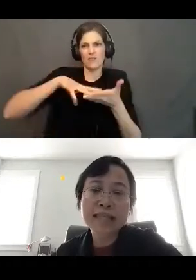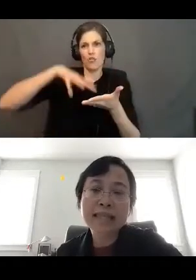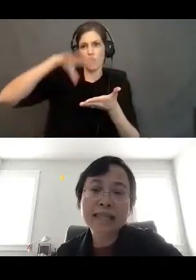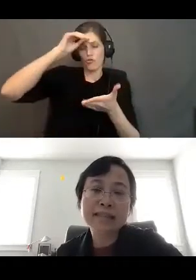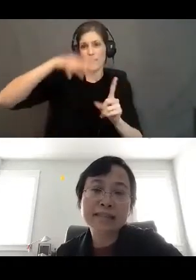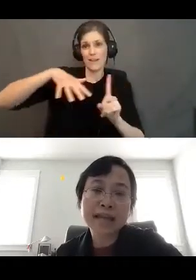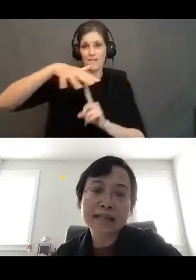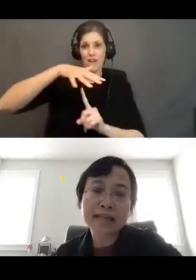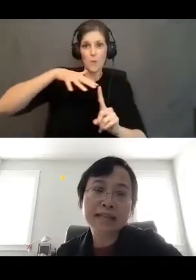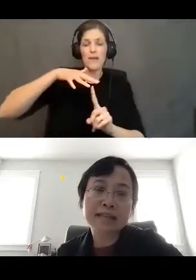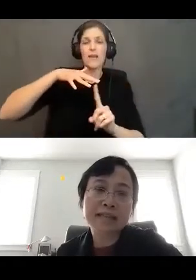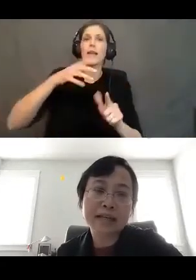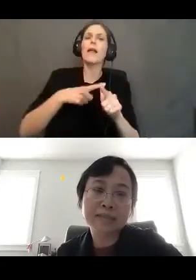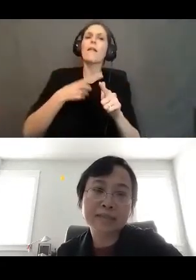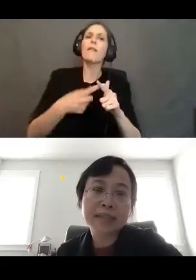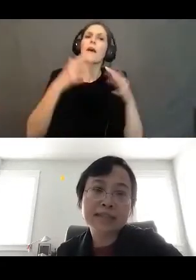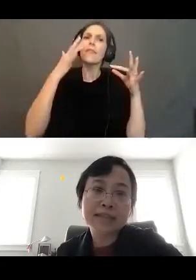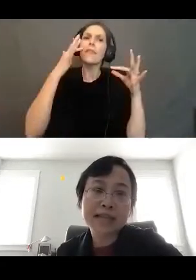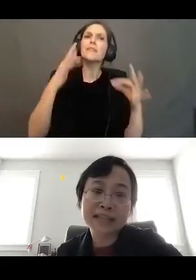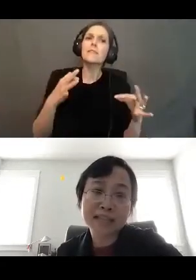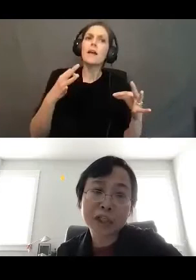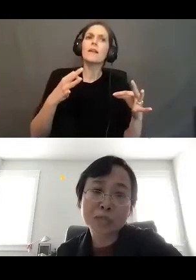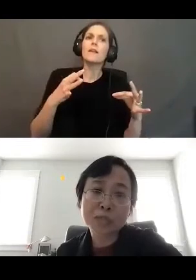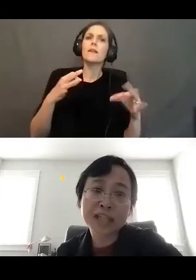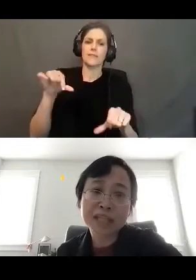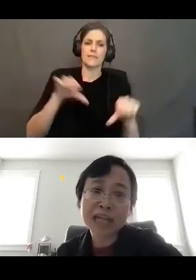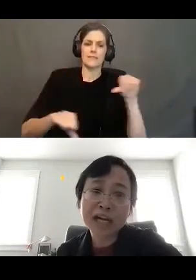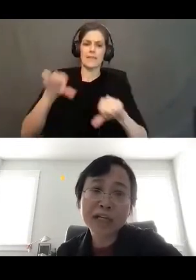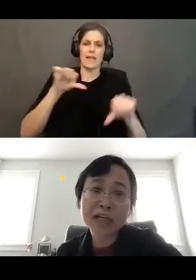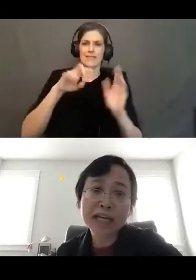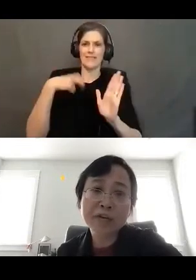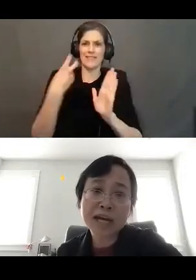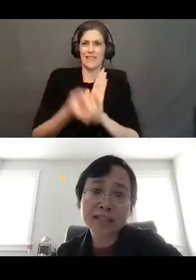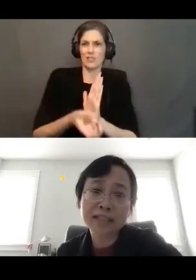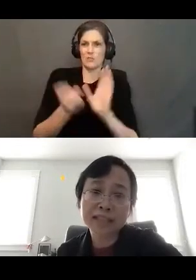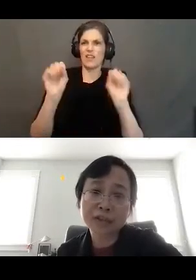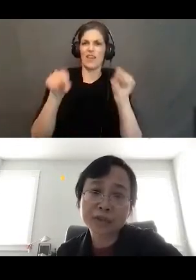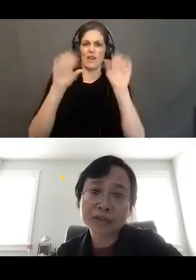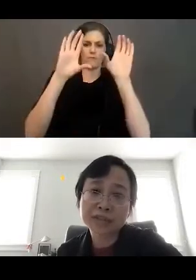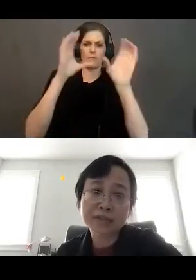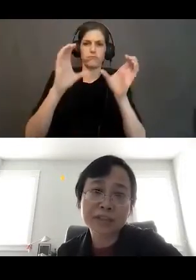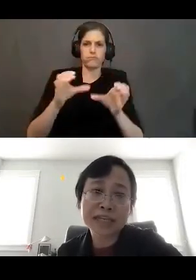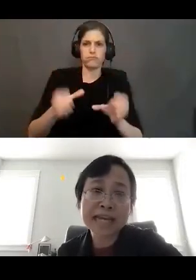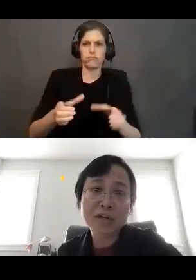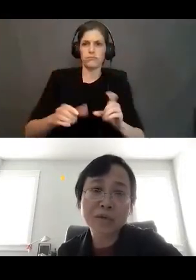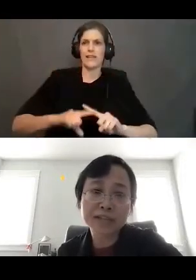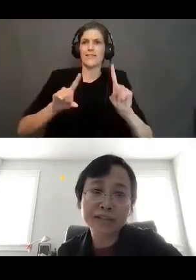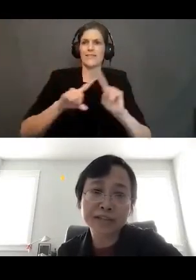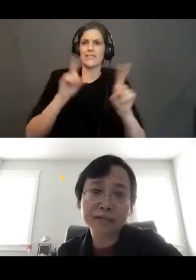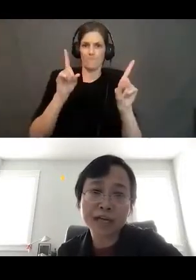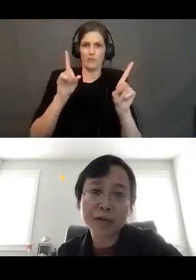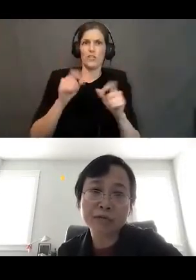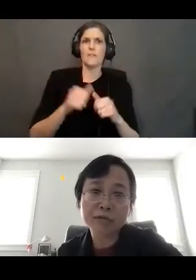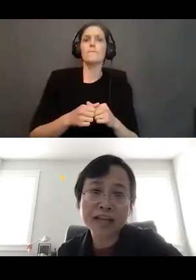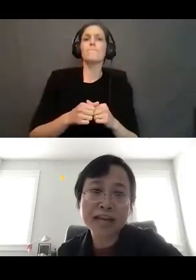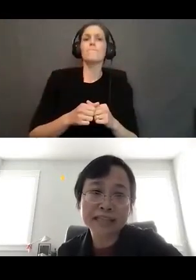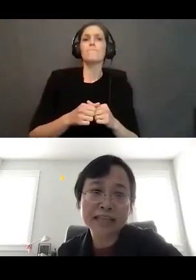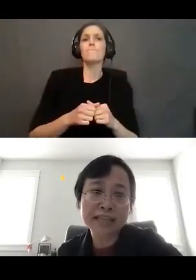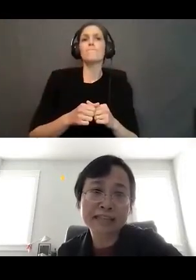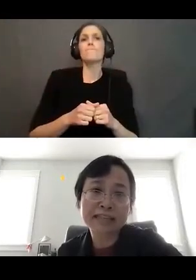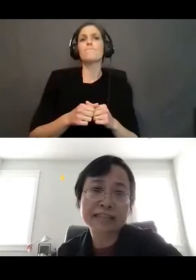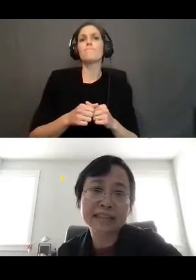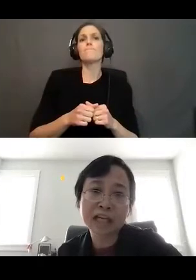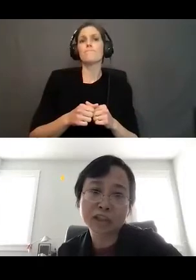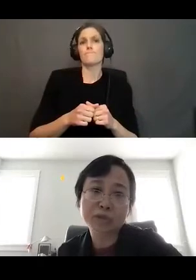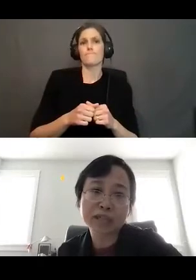And then they decided that science engagement can be categorized into these different categories, reflecting